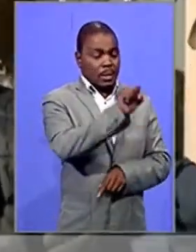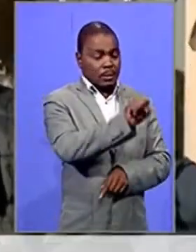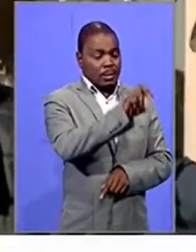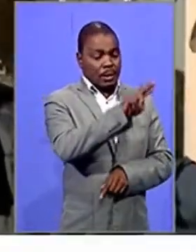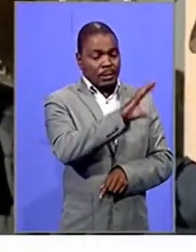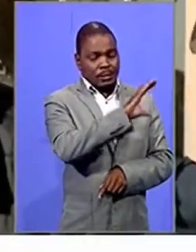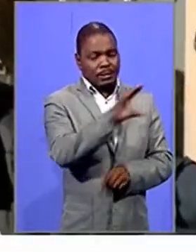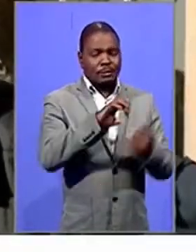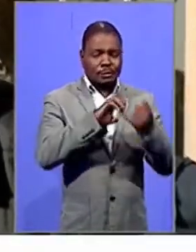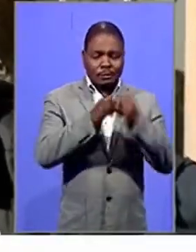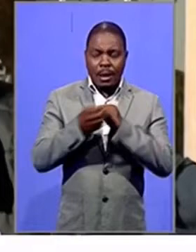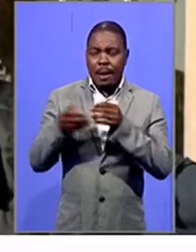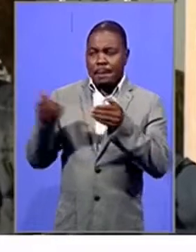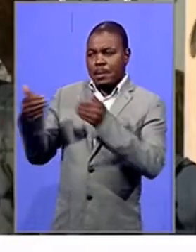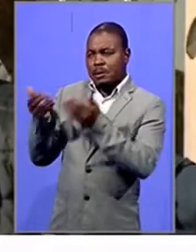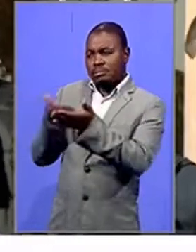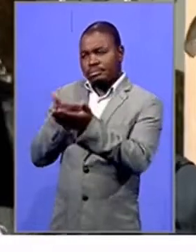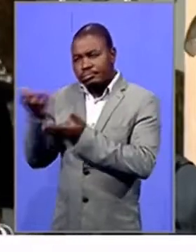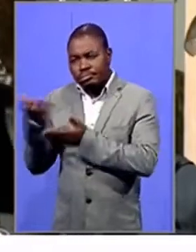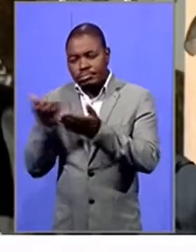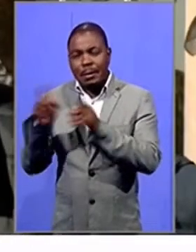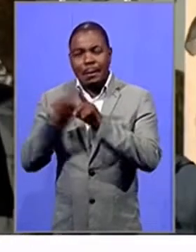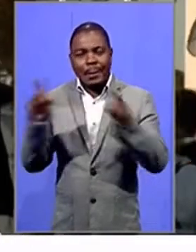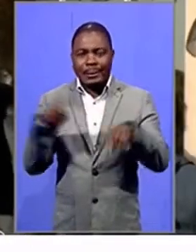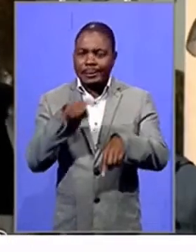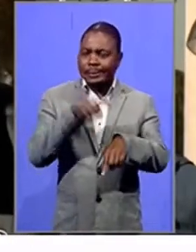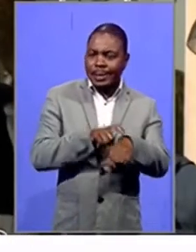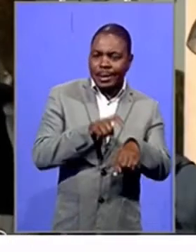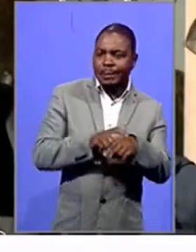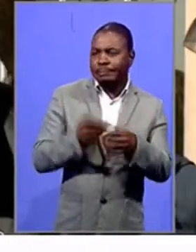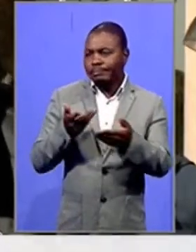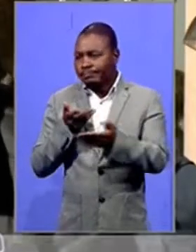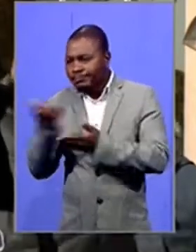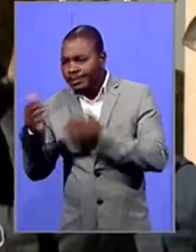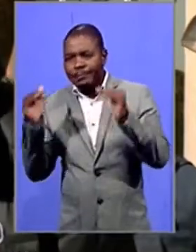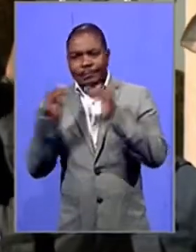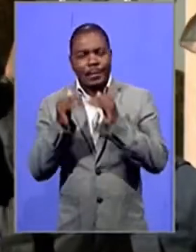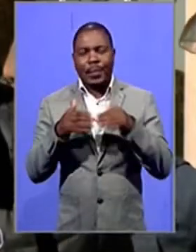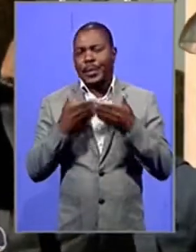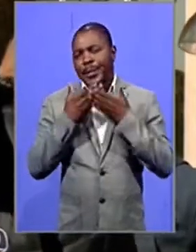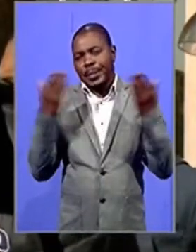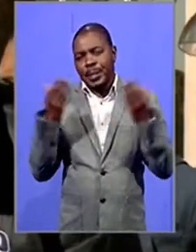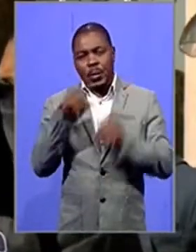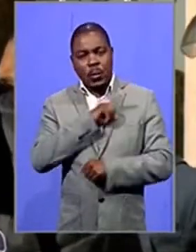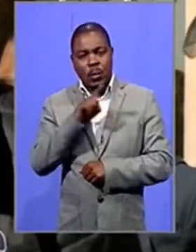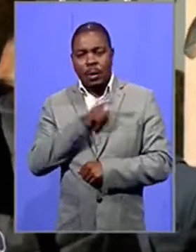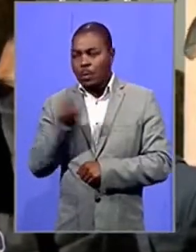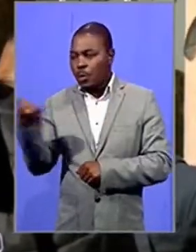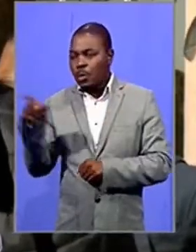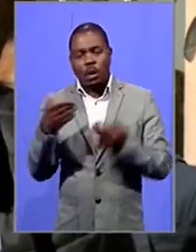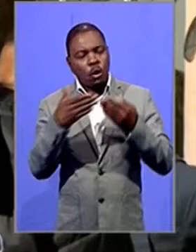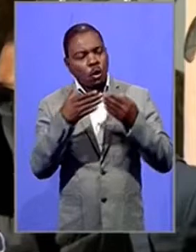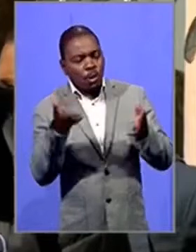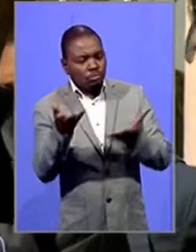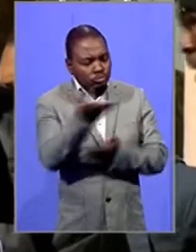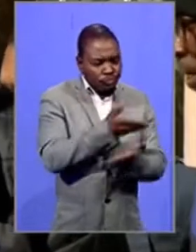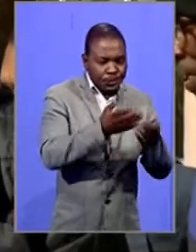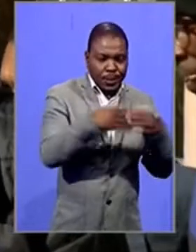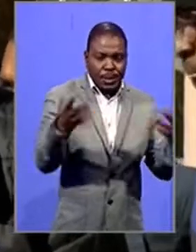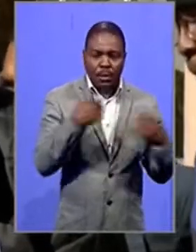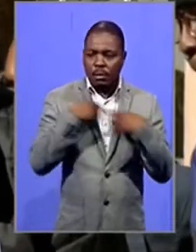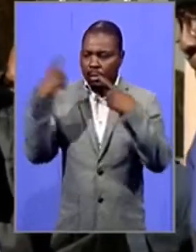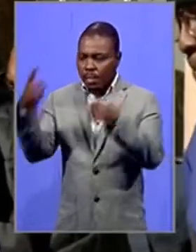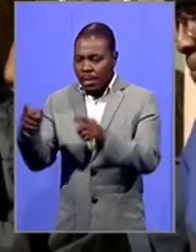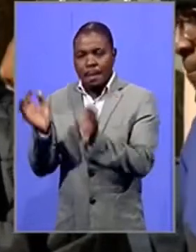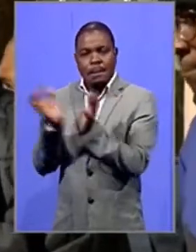these issues with the management, but we are not given time and space to address these issues fully because they don't open a room for engagement. Even if we go to the meetings, we